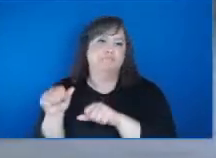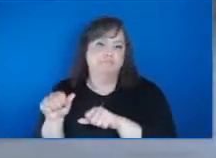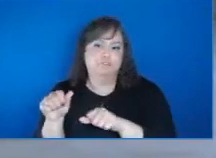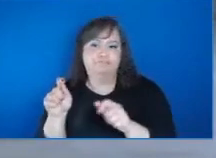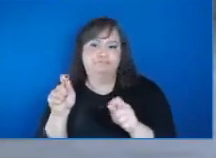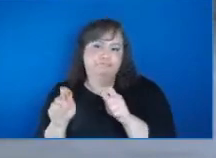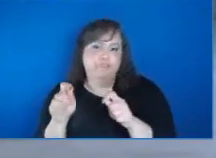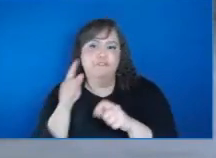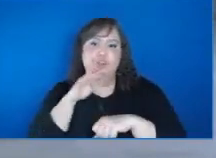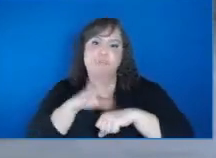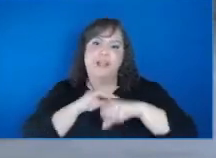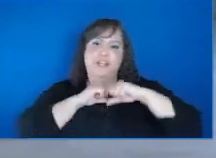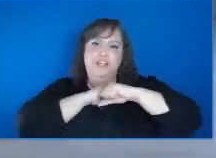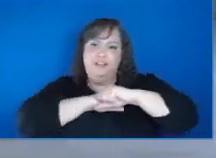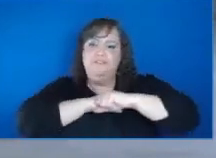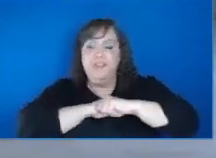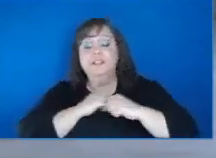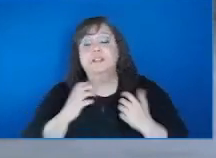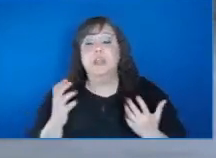is out